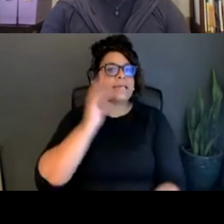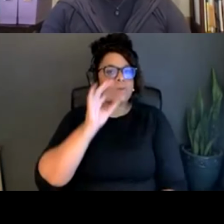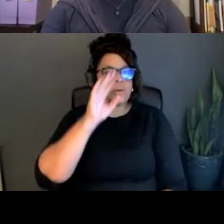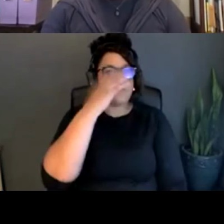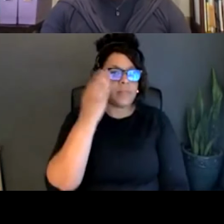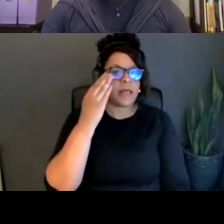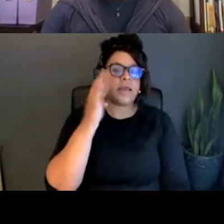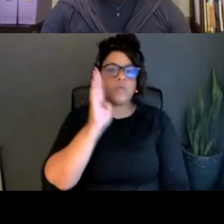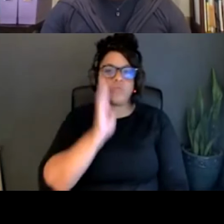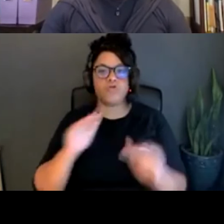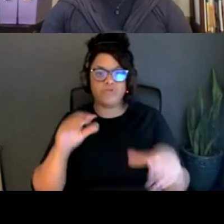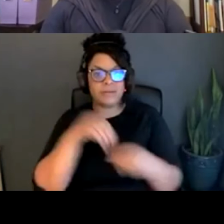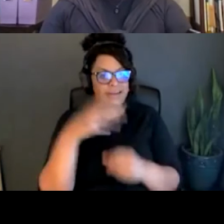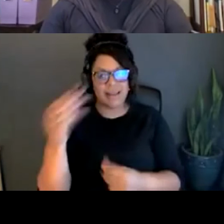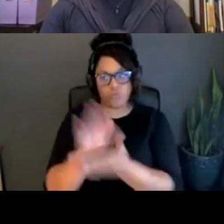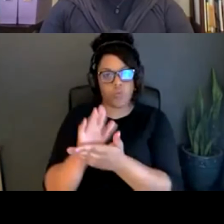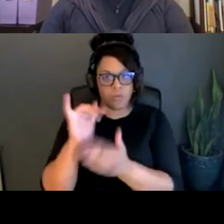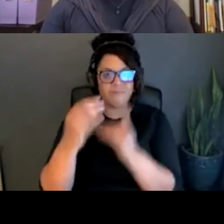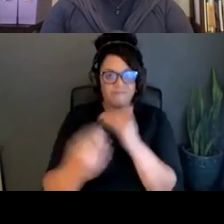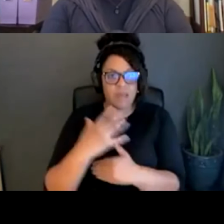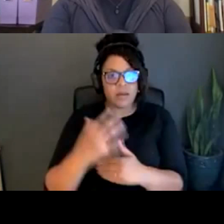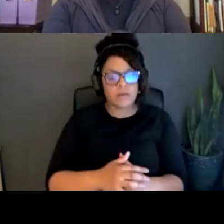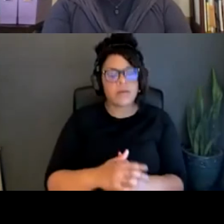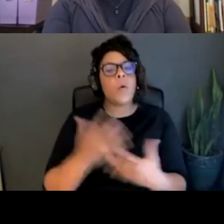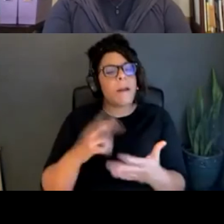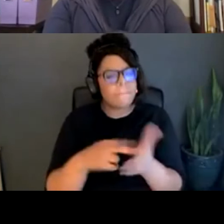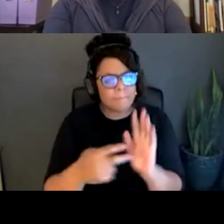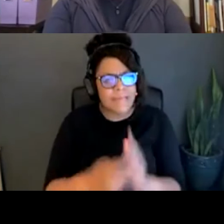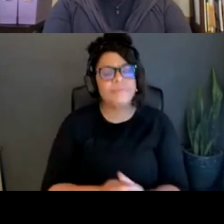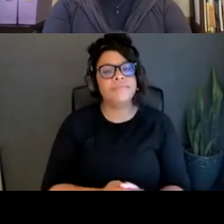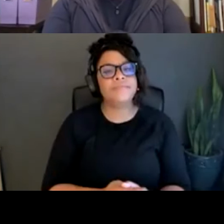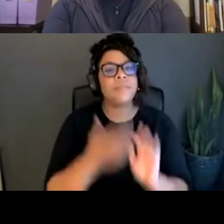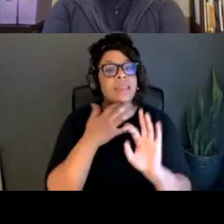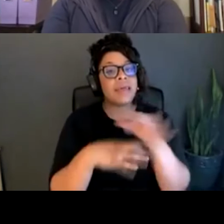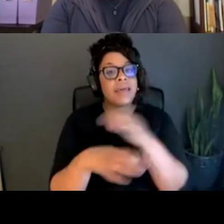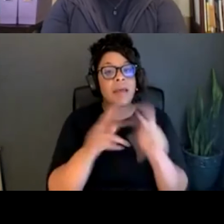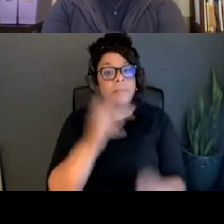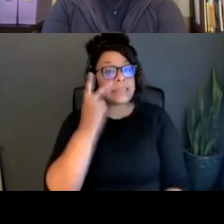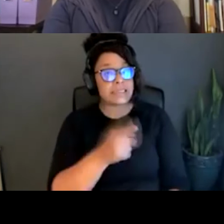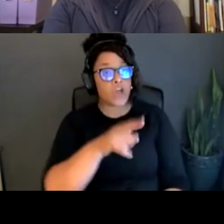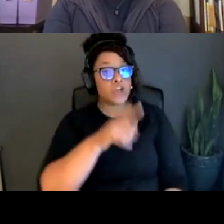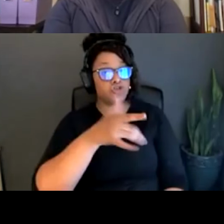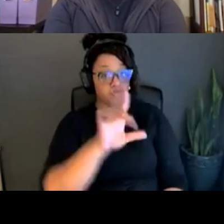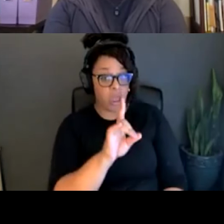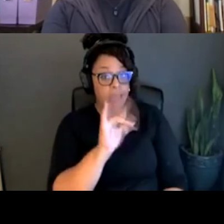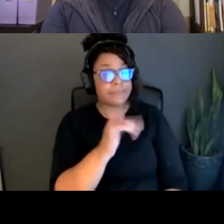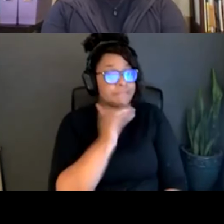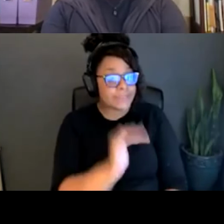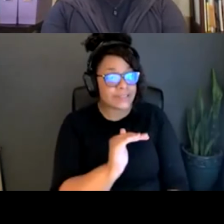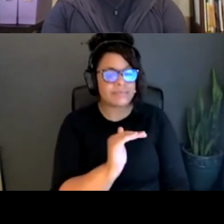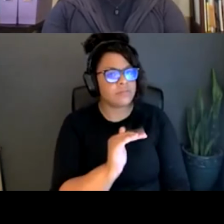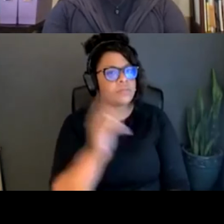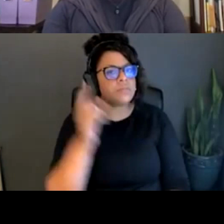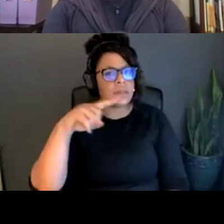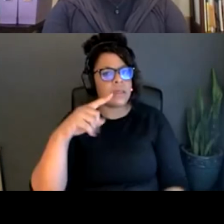out of school. And by that I mean, rather than seeing children, they are often held to